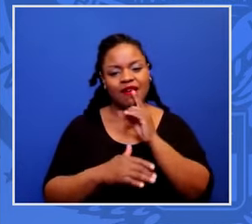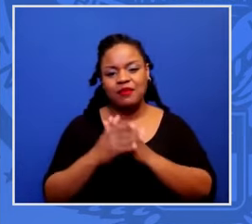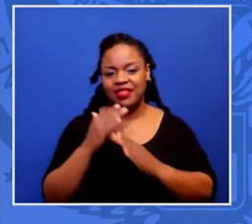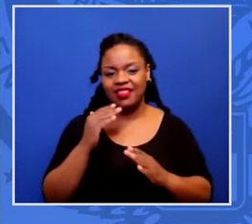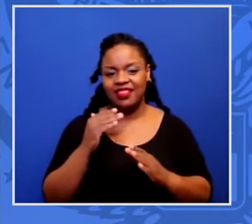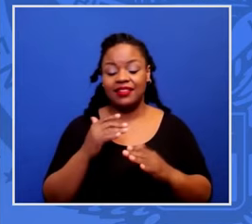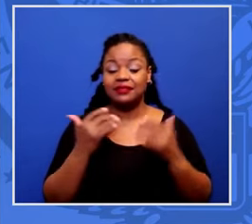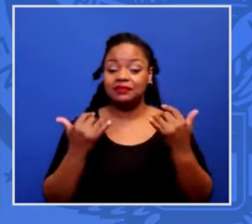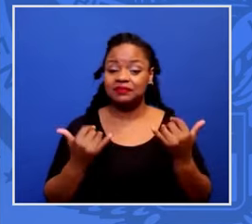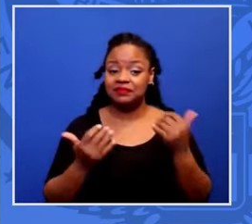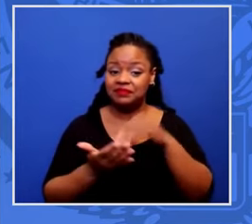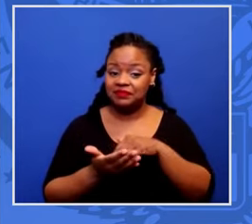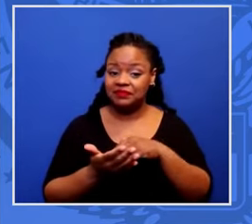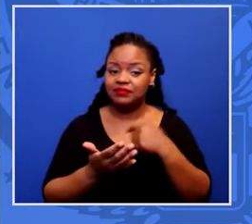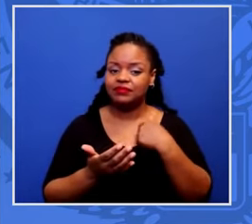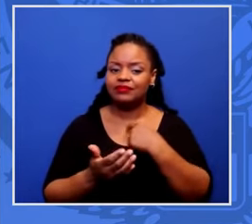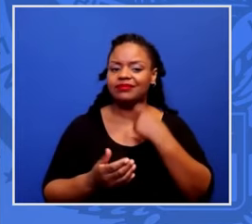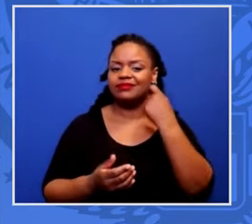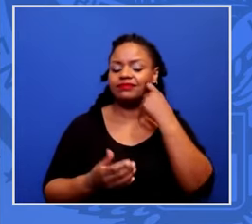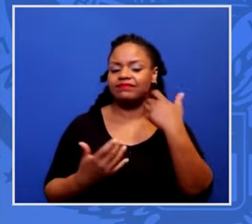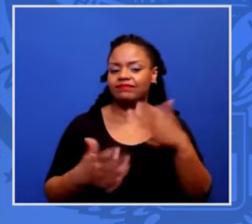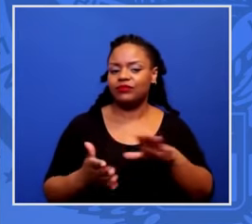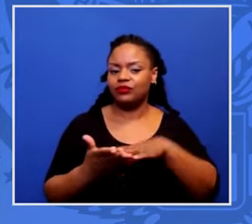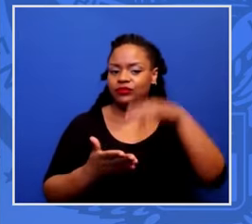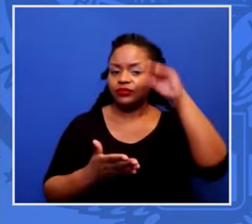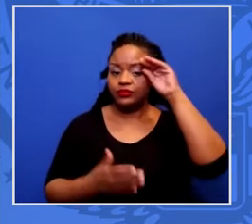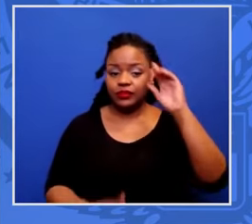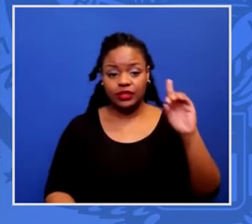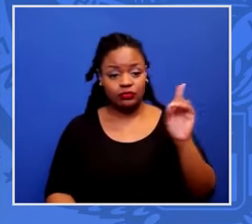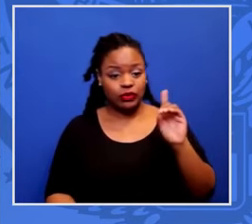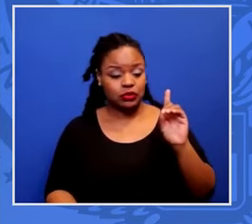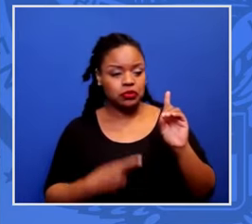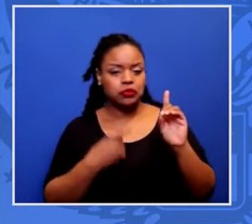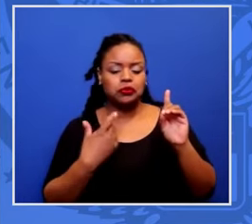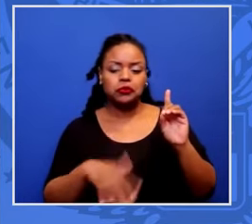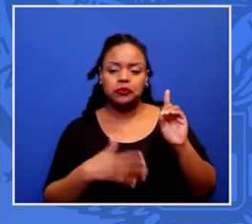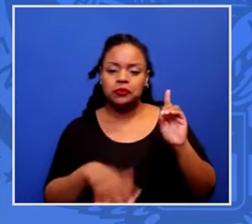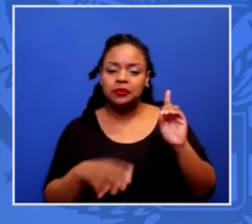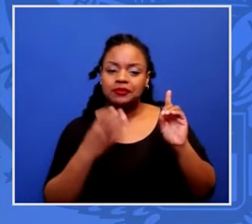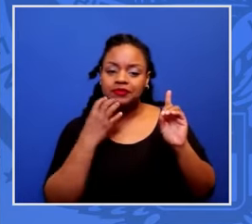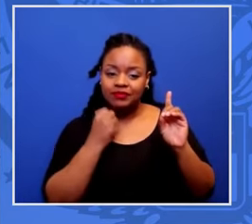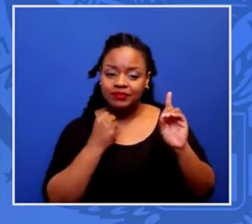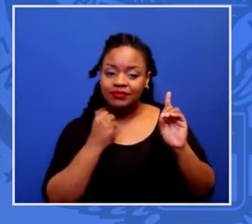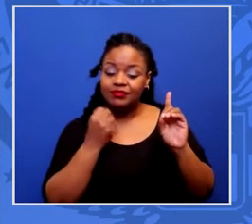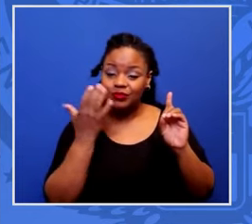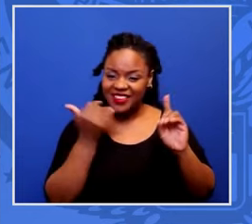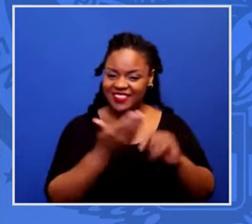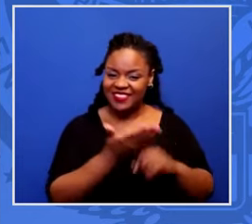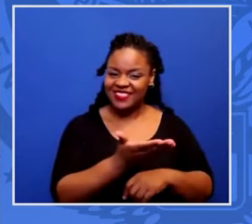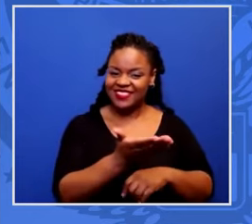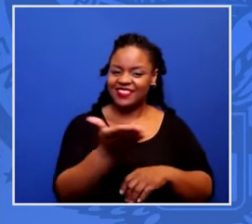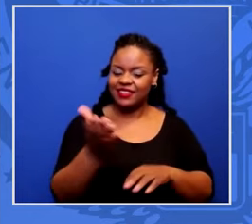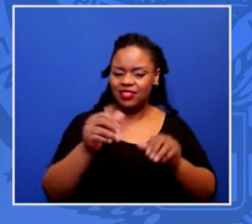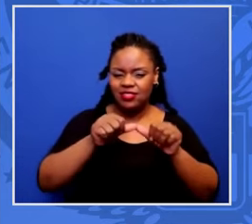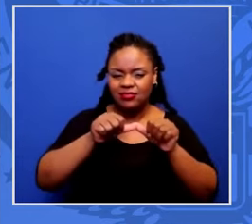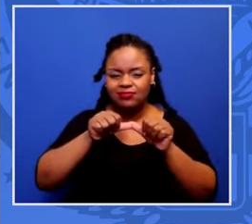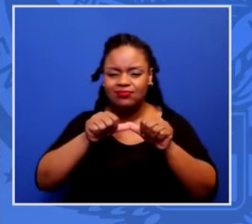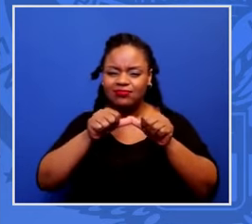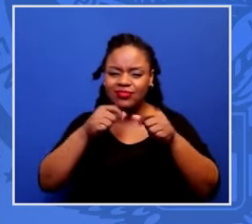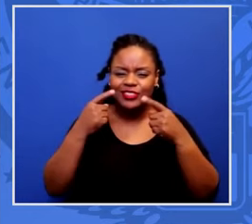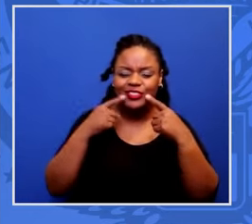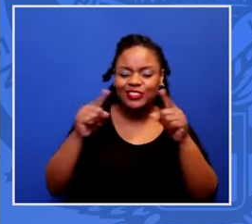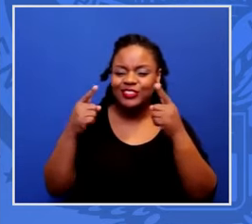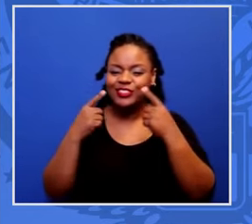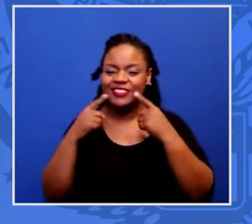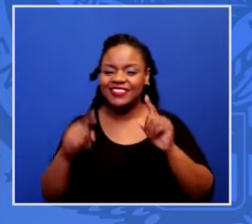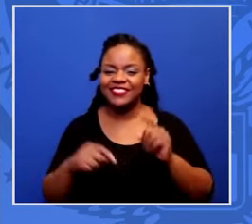of you, democracy has prevailed. That's why Jill and I, Kamala and Doug, wanted to make sure our inauguration was not